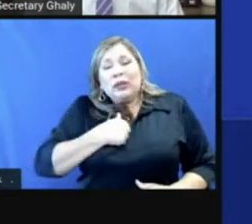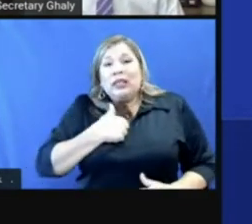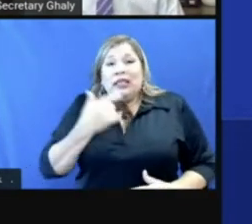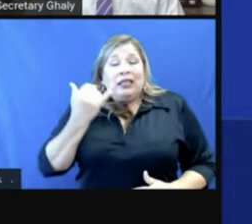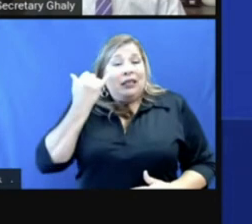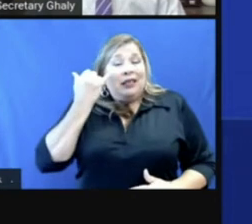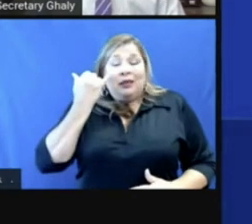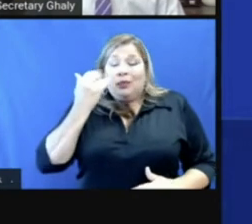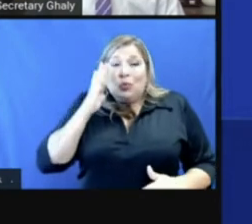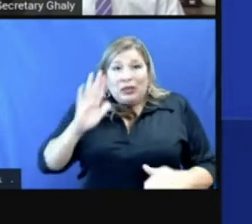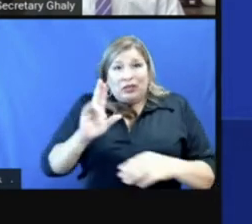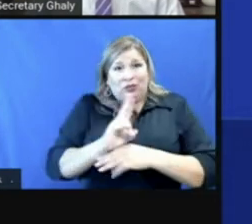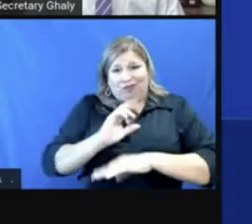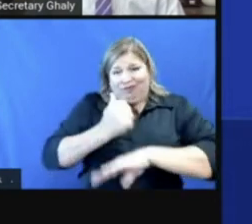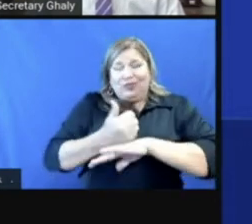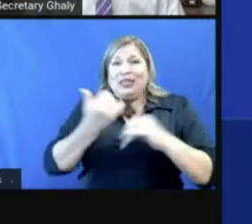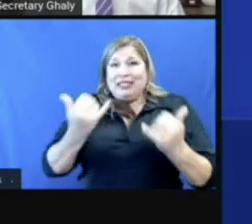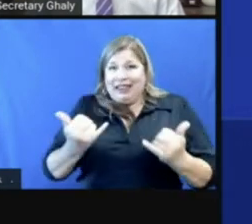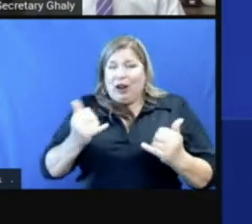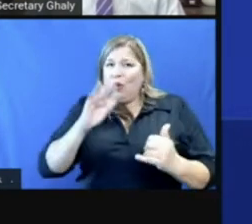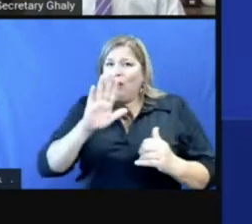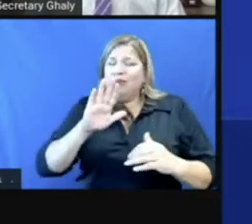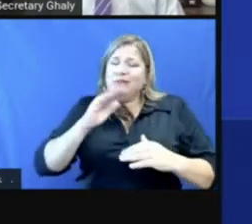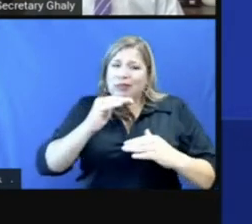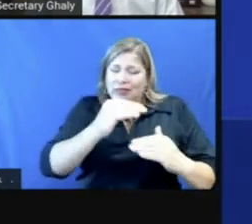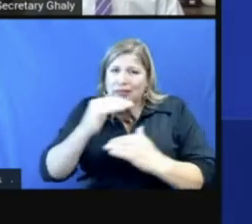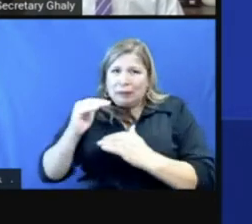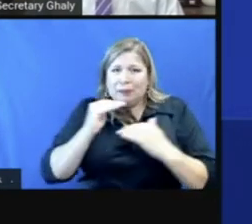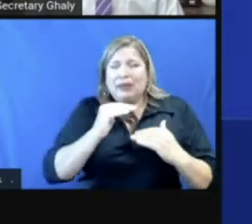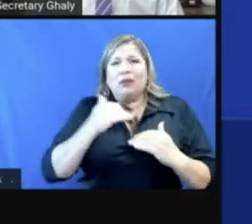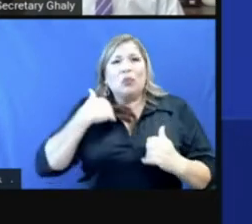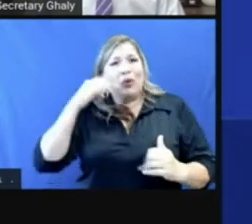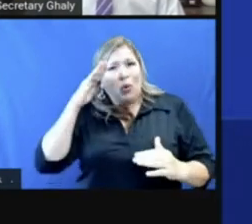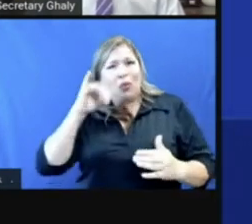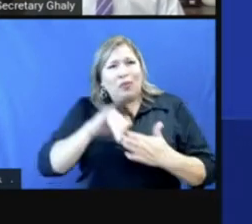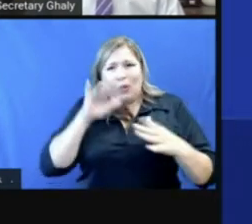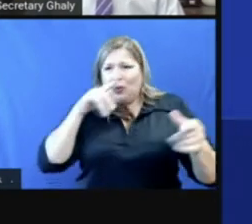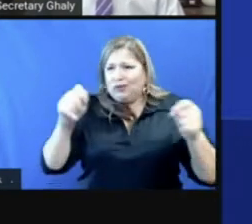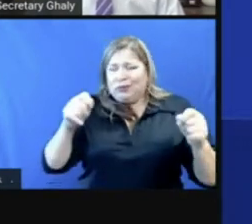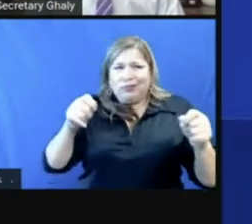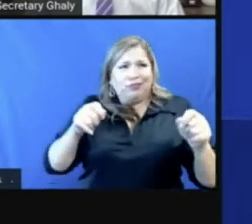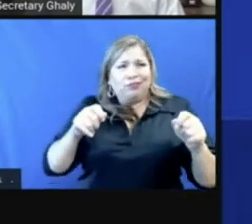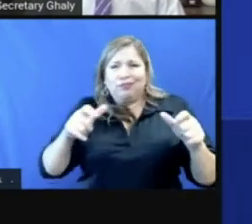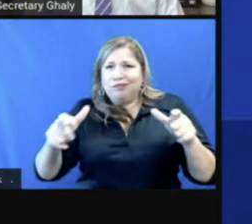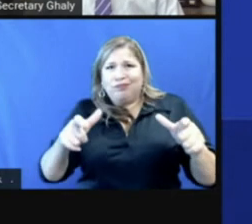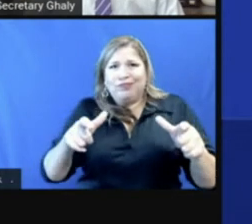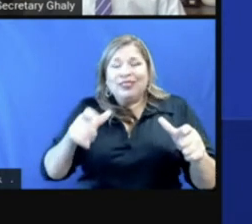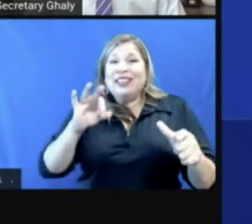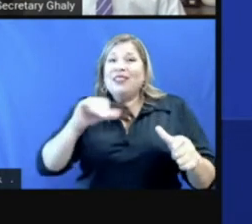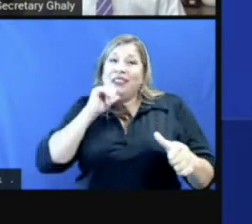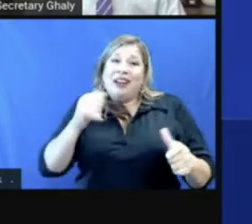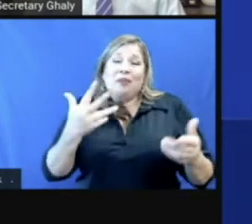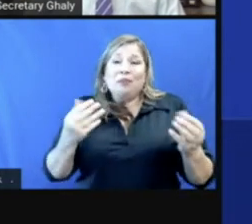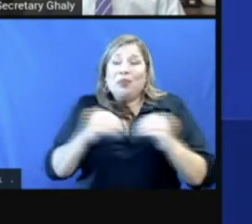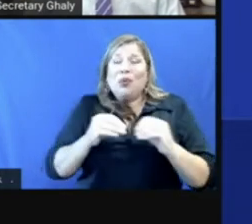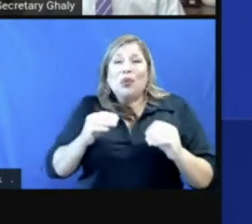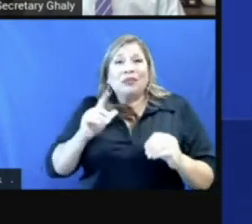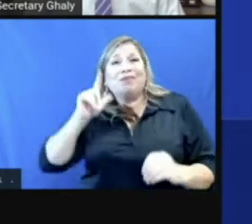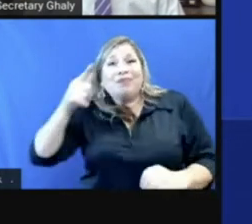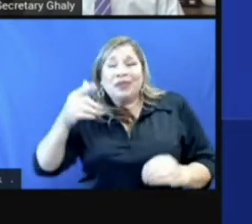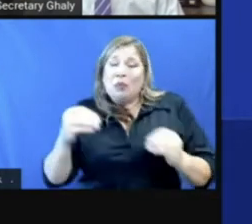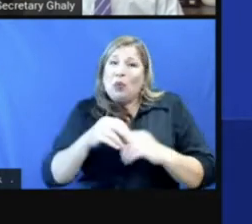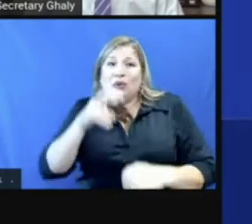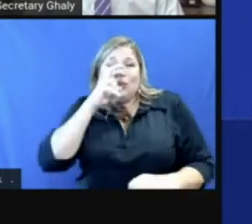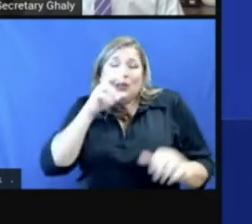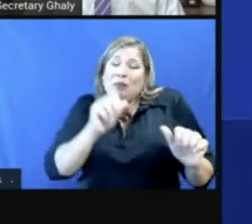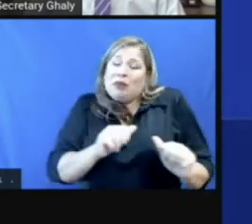further restrictions. But we hope today's actions, our collective coming together, our resolve to